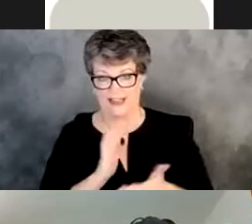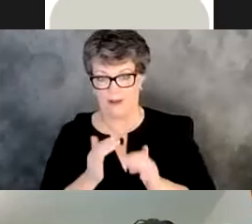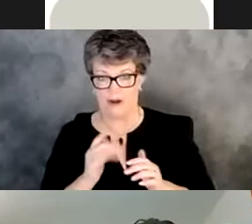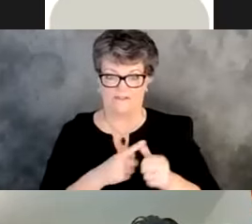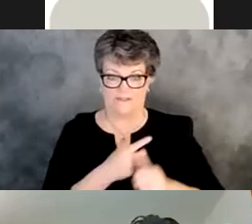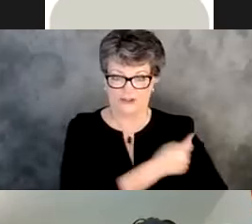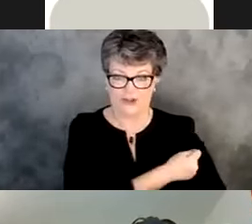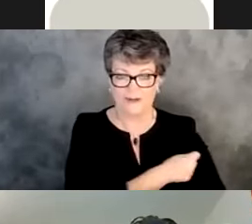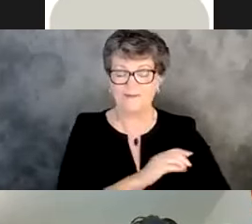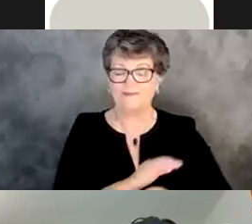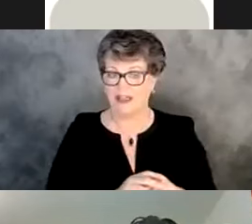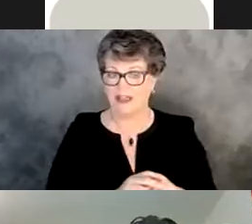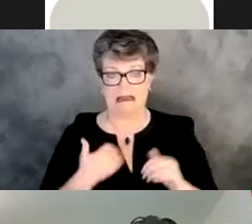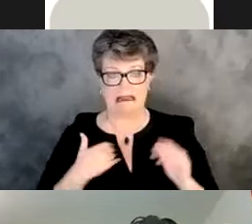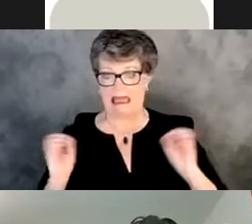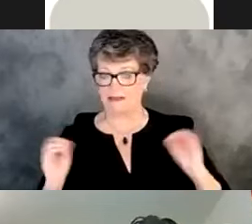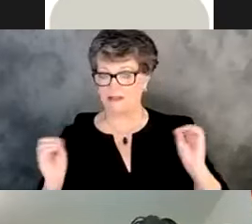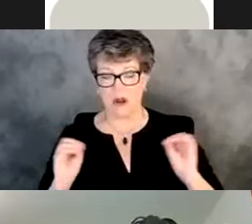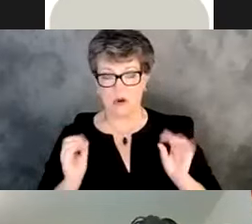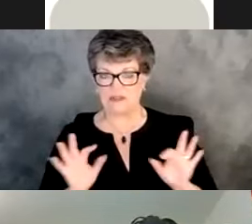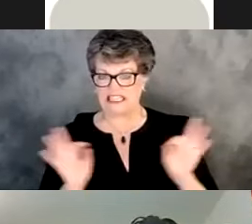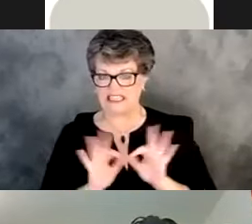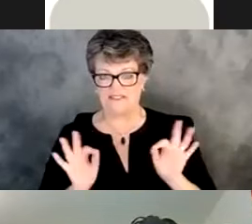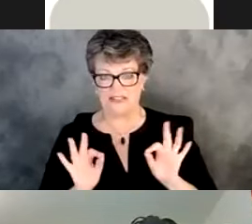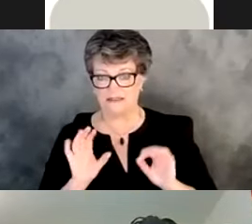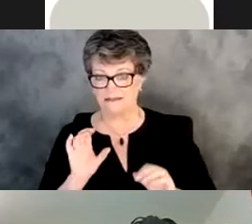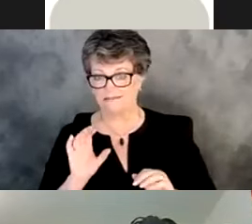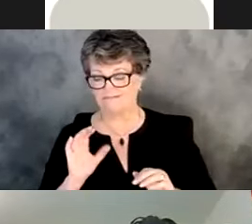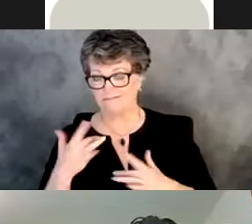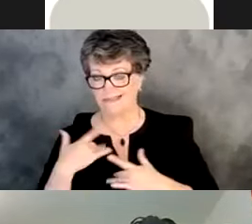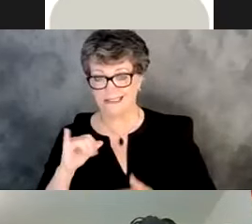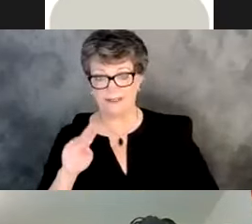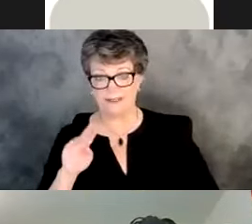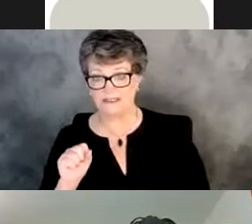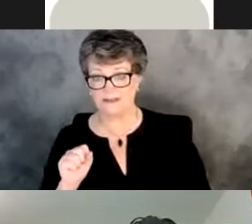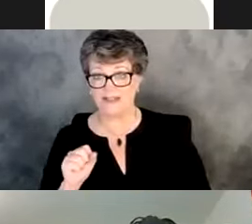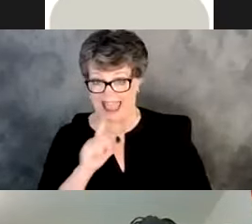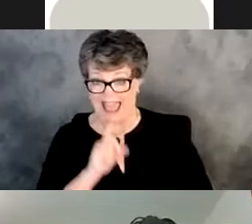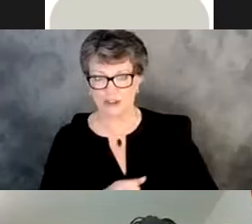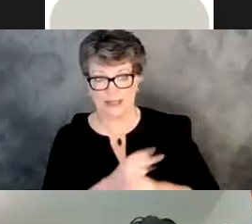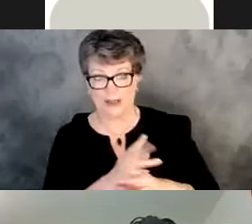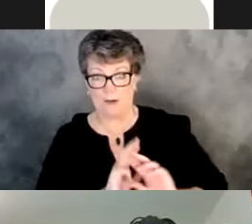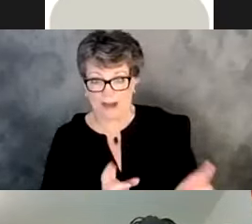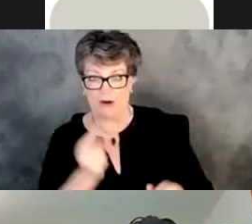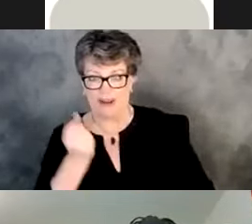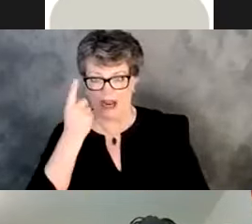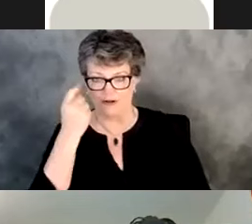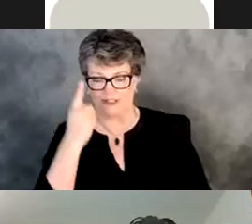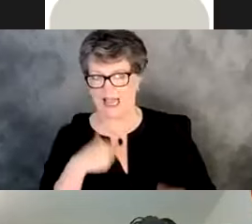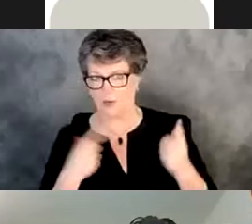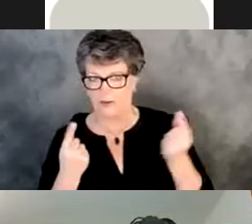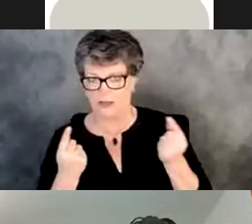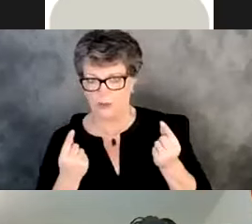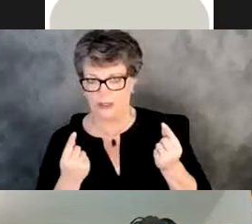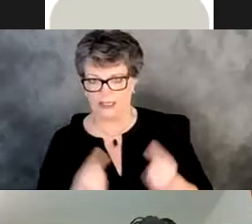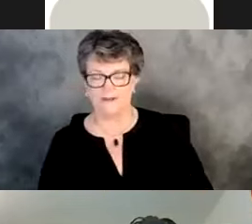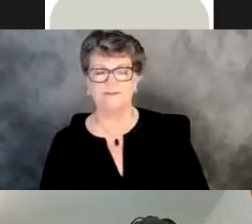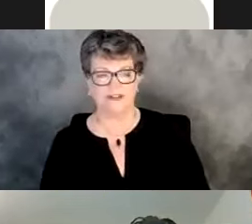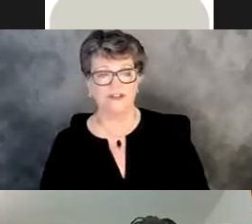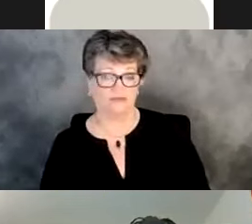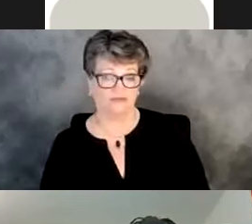had no significant symptoms whatsoever, actually preparing and understanding what I was getting my body into.